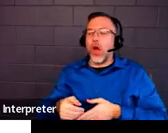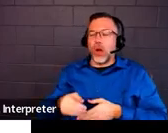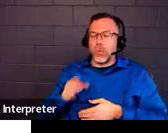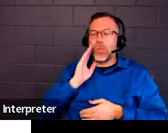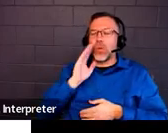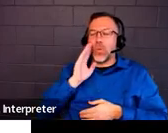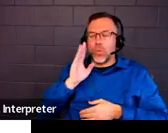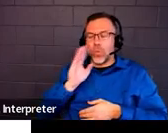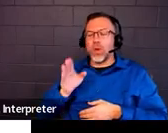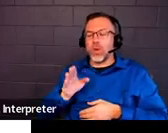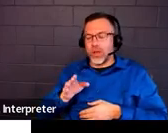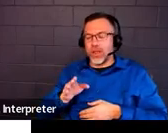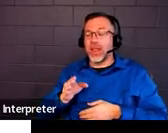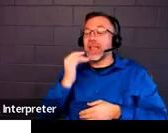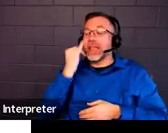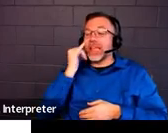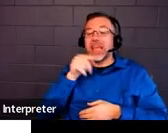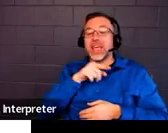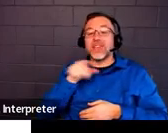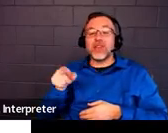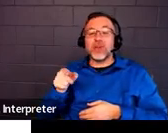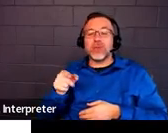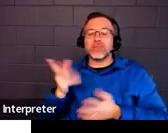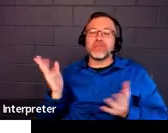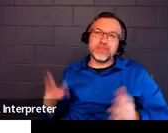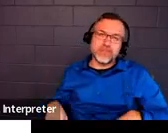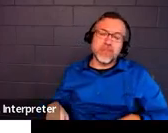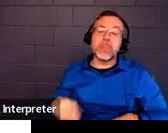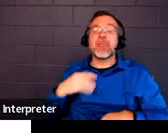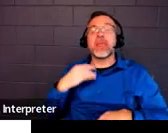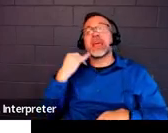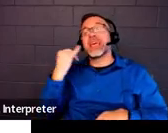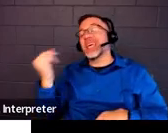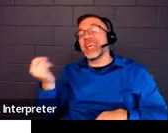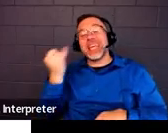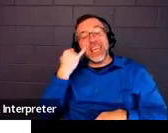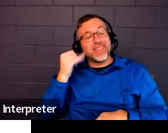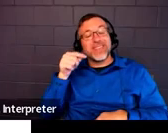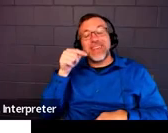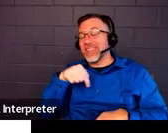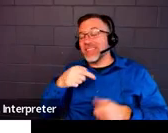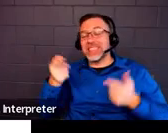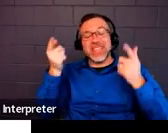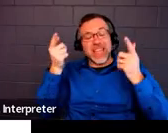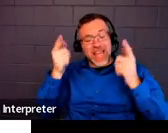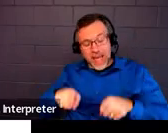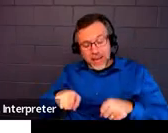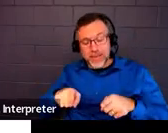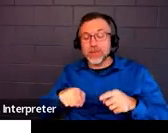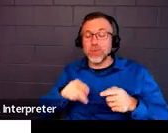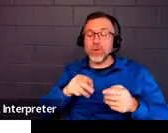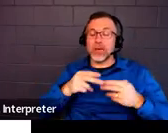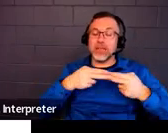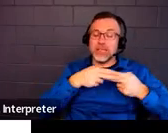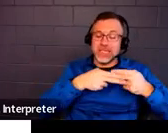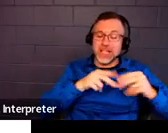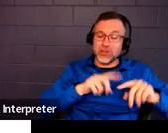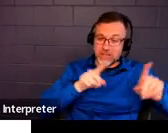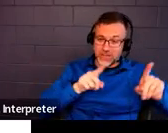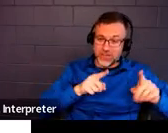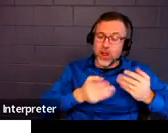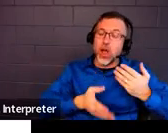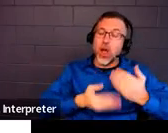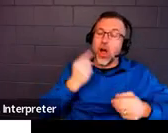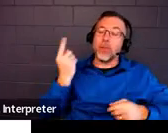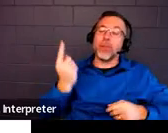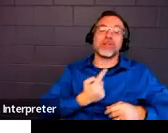If you would like, if ever this happens that the slides are different, it's almost always my fault, just so you